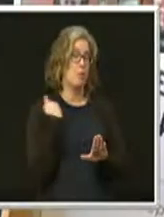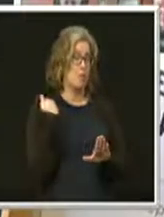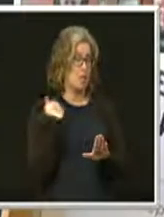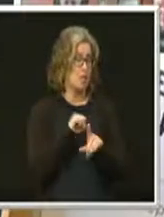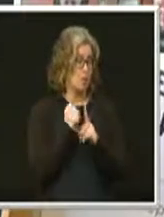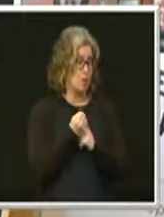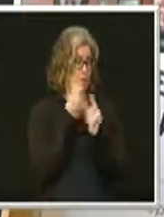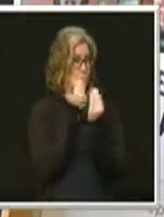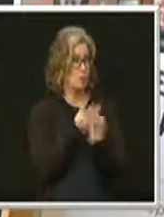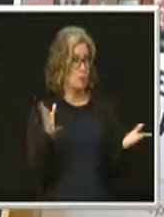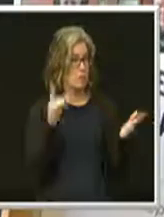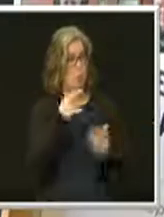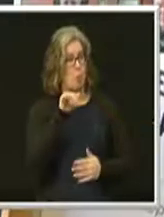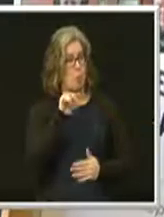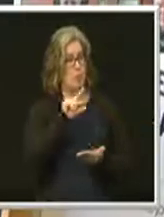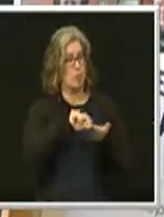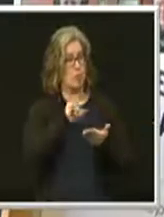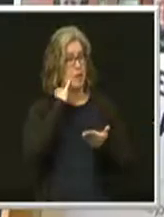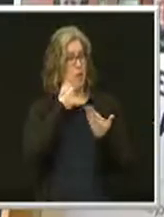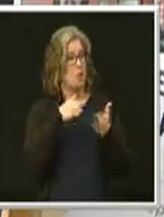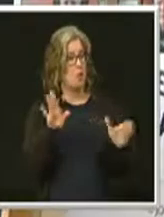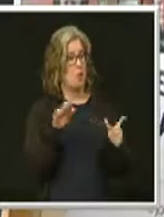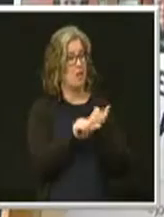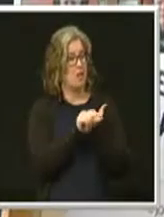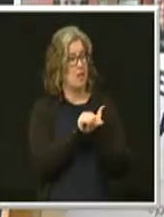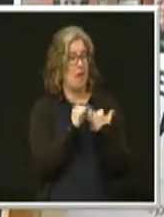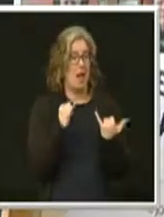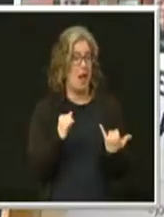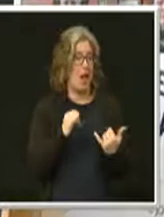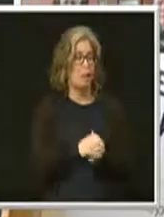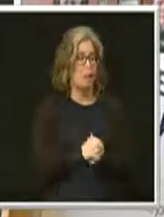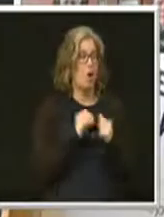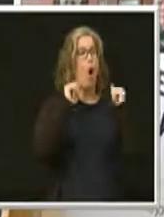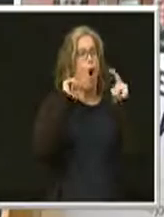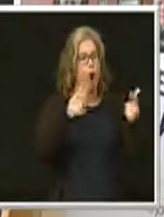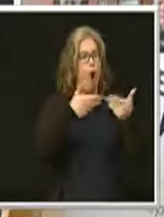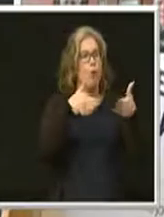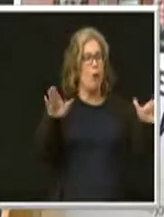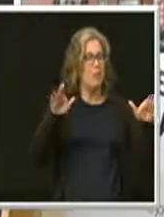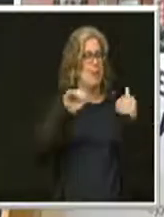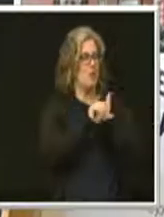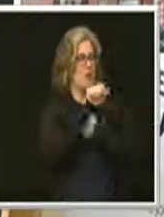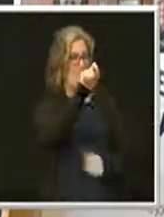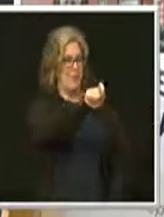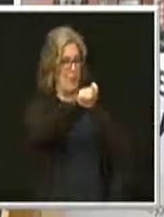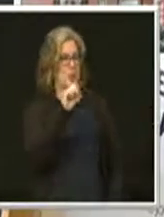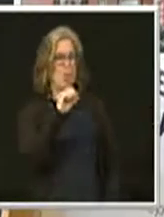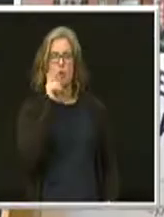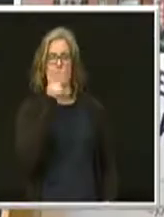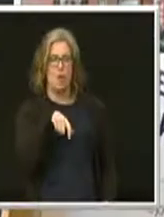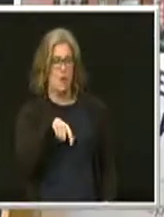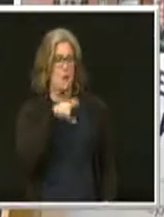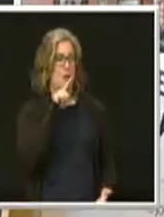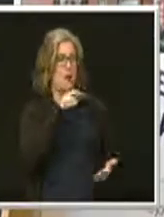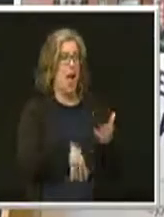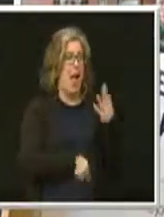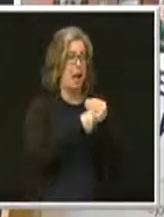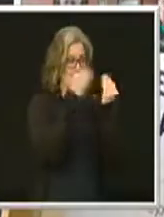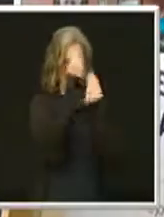we would put out a press release if the public was at risk. Right now, all public's at risk, and so there is no need to do